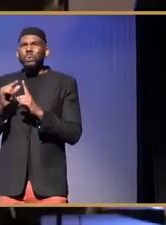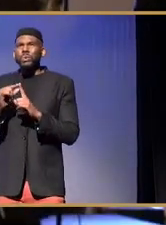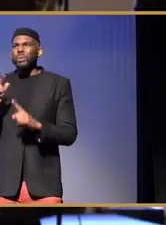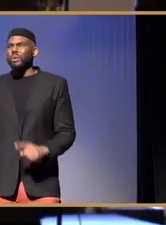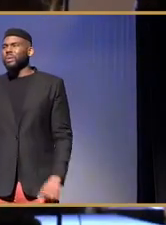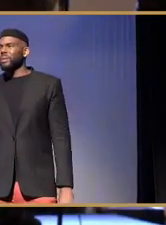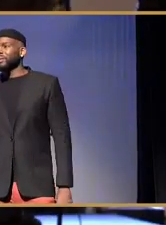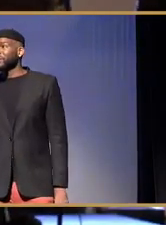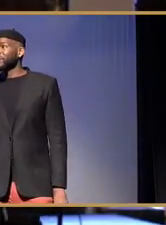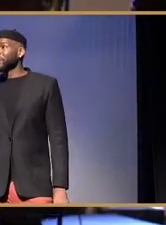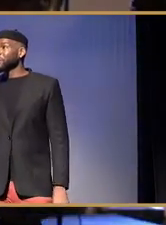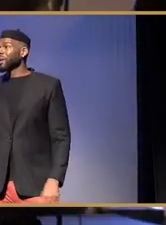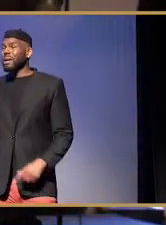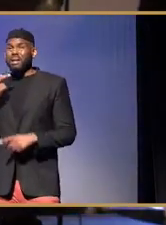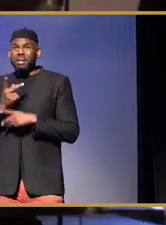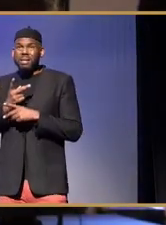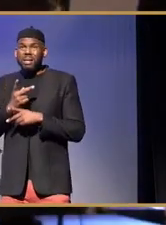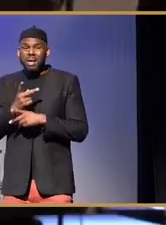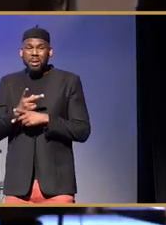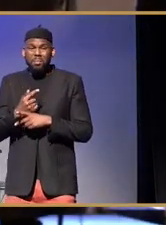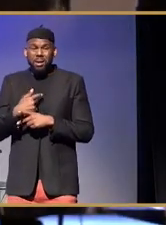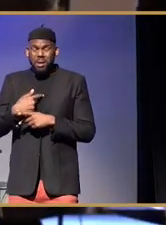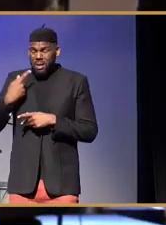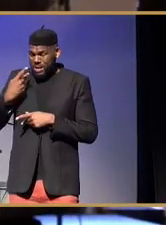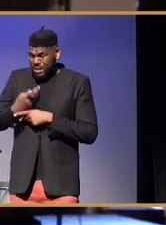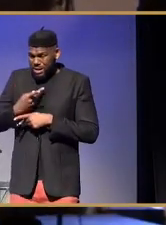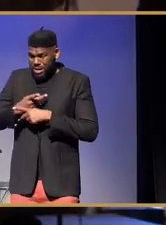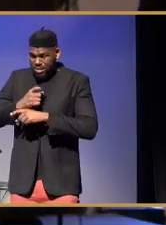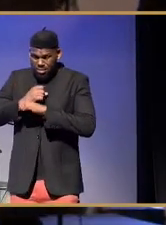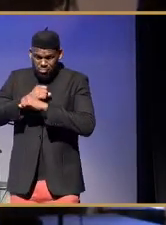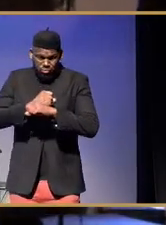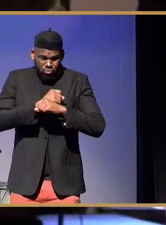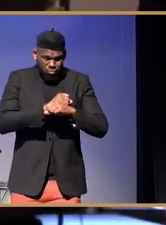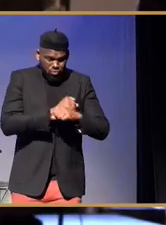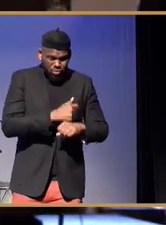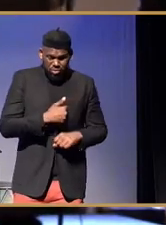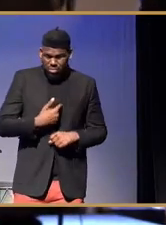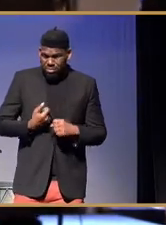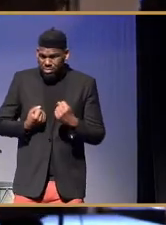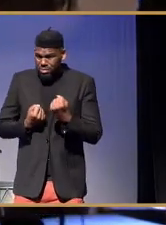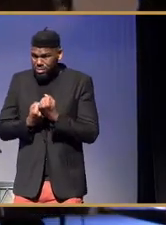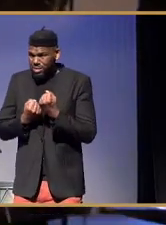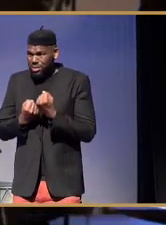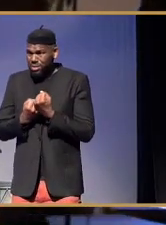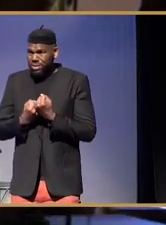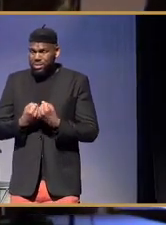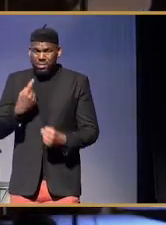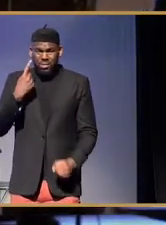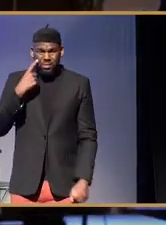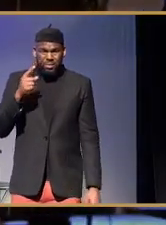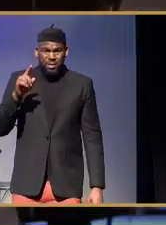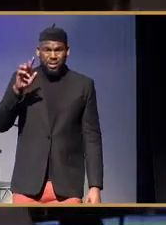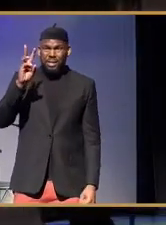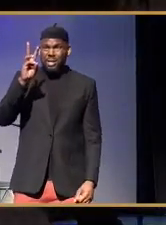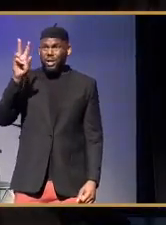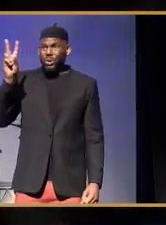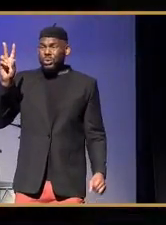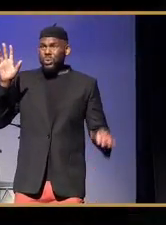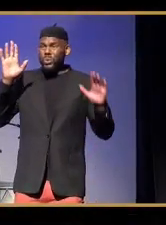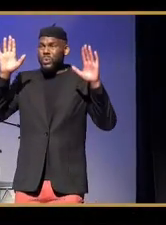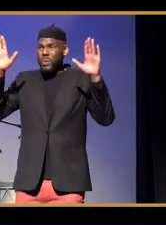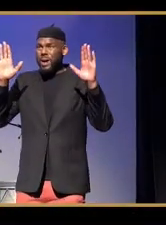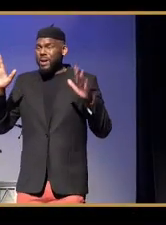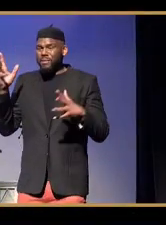If he kept me, if he's kept me, if he's kept me for 62 wonderful years,